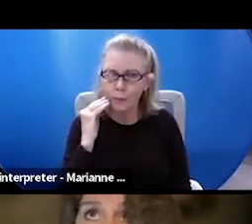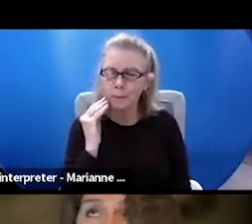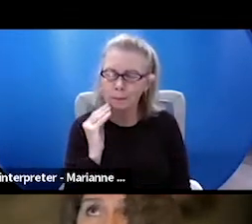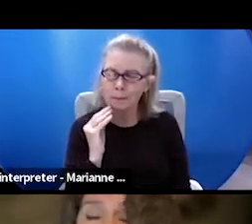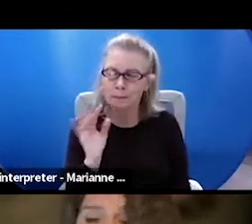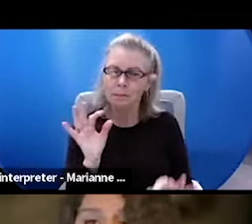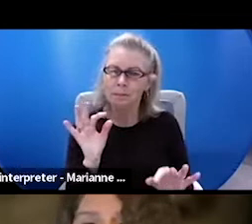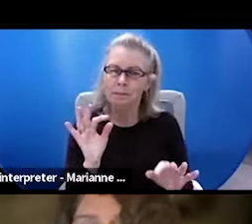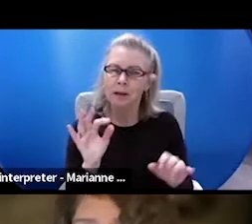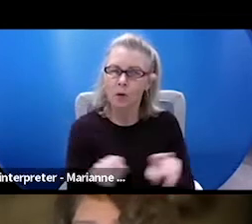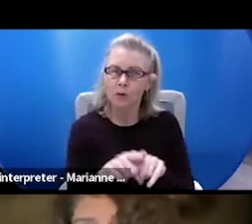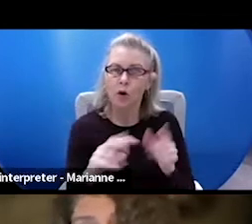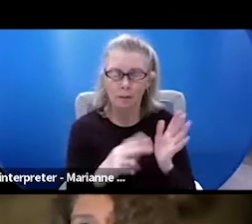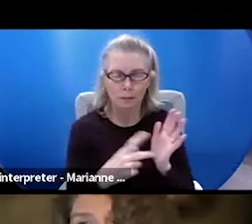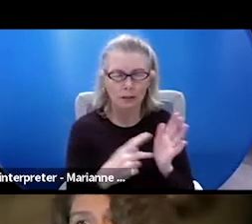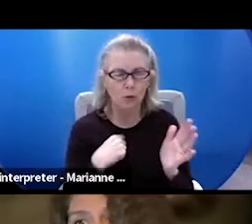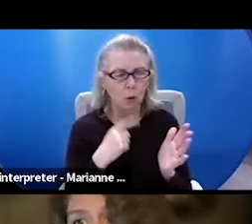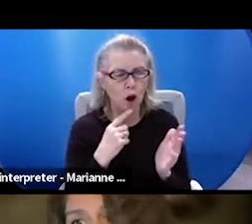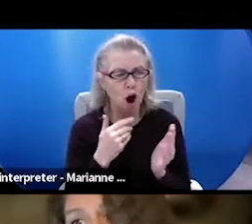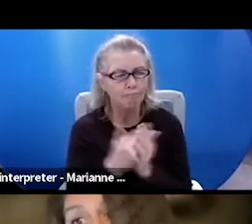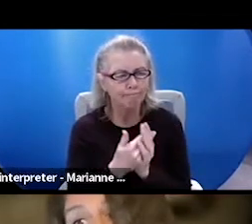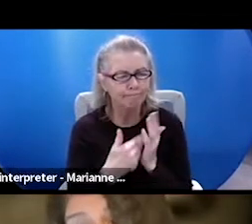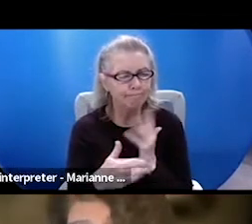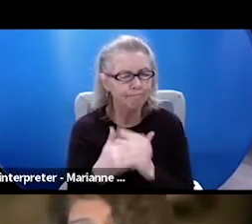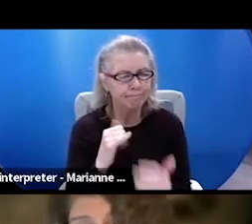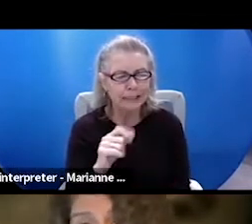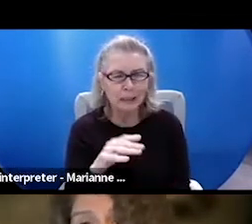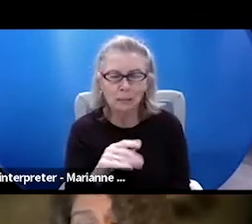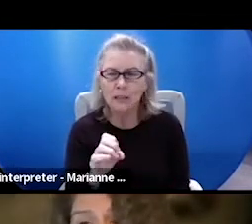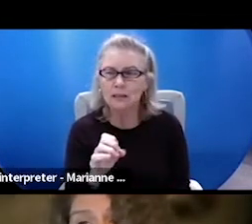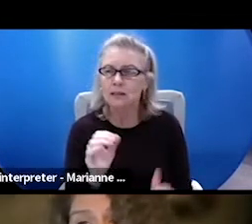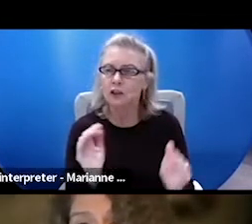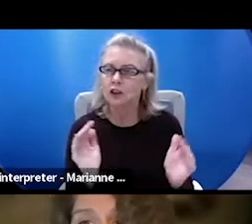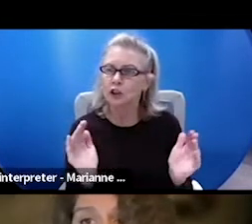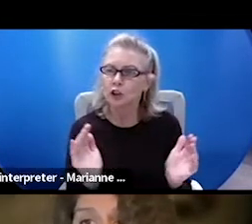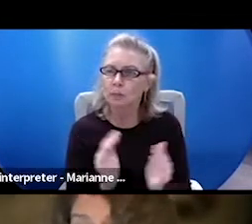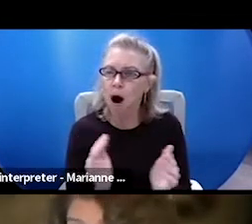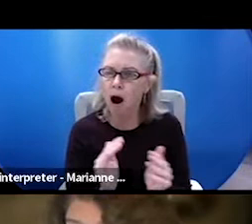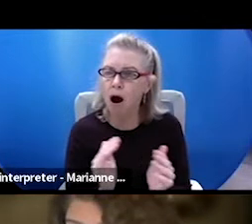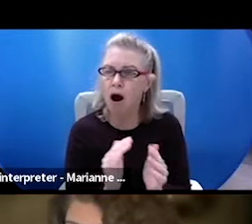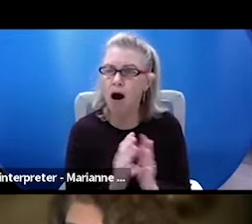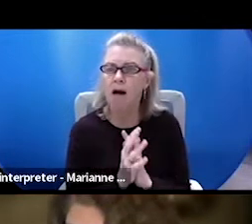also means that we are intimate and we are small, and we don't